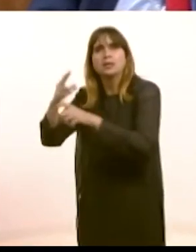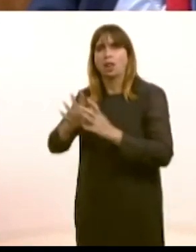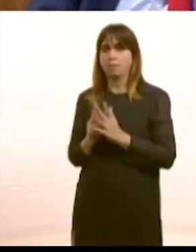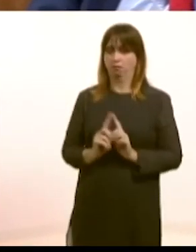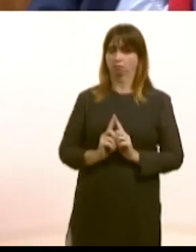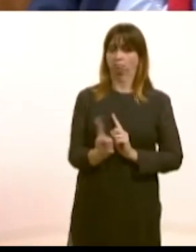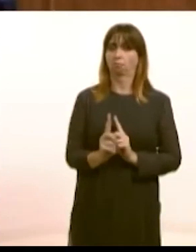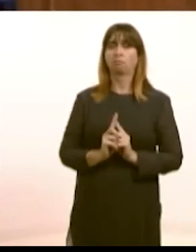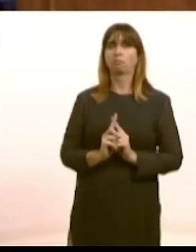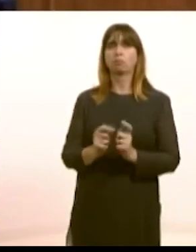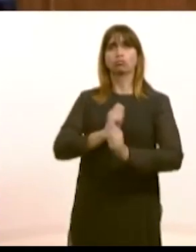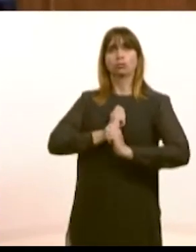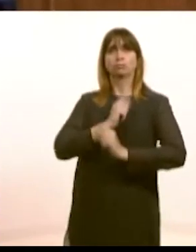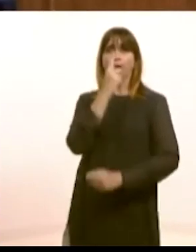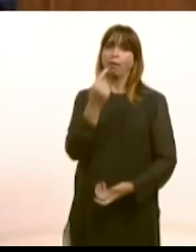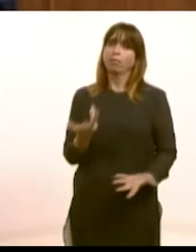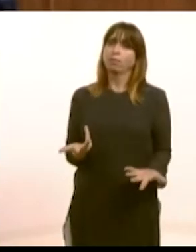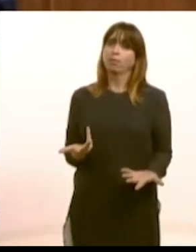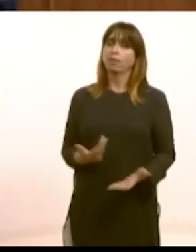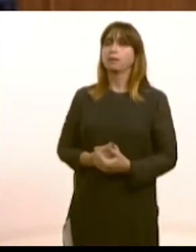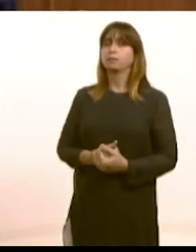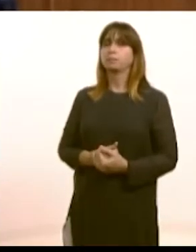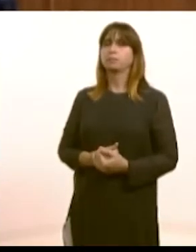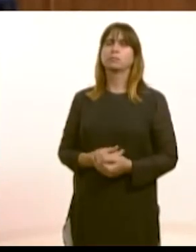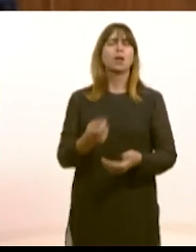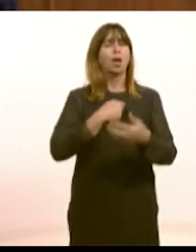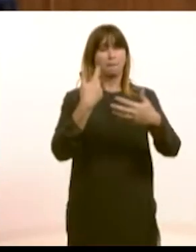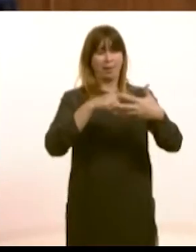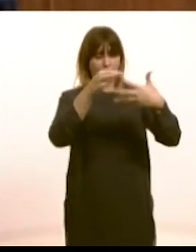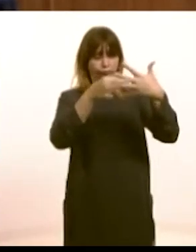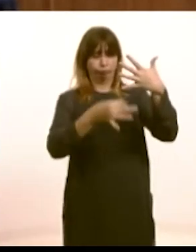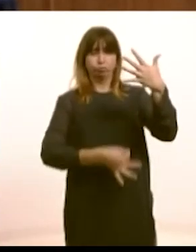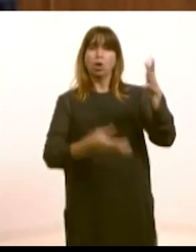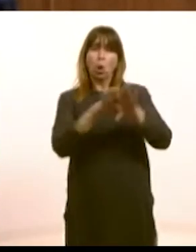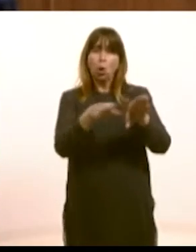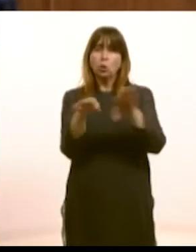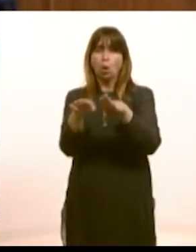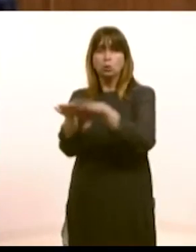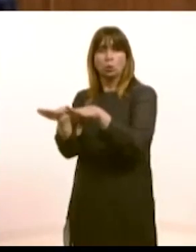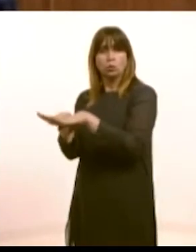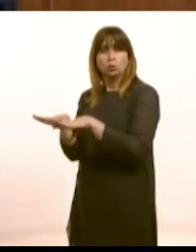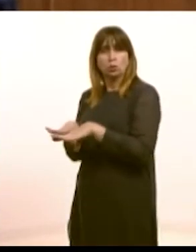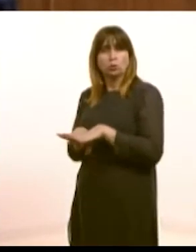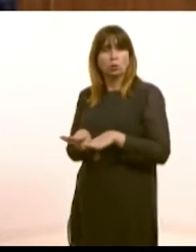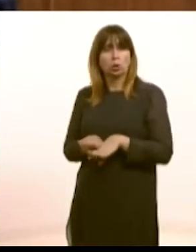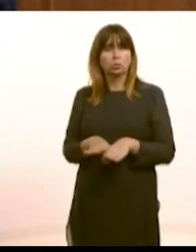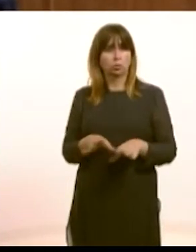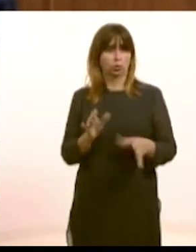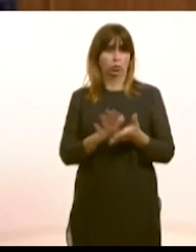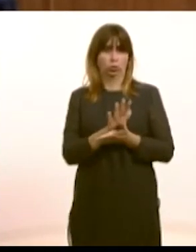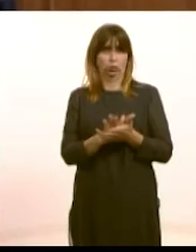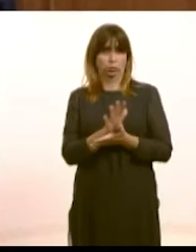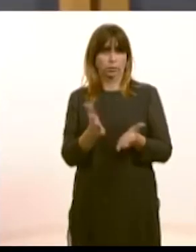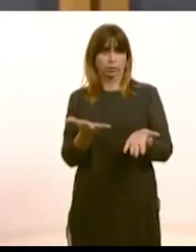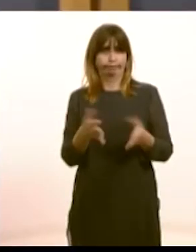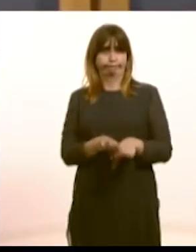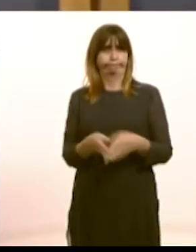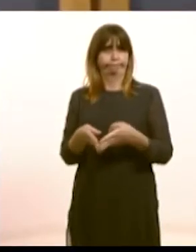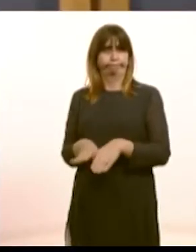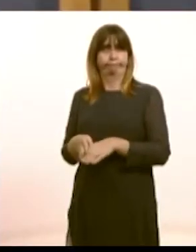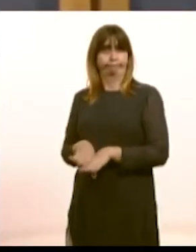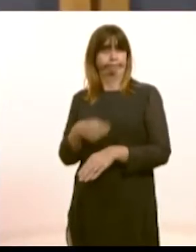to go into hospital. The litany of closures that I've just read out shows that that's merely an aspiration, what the First